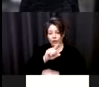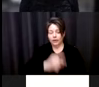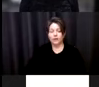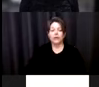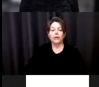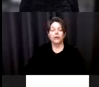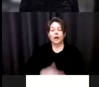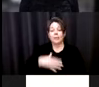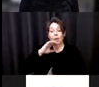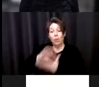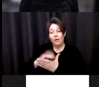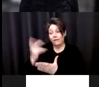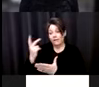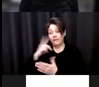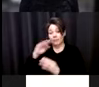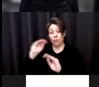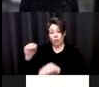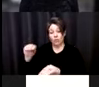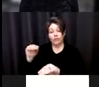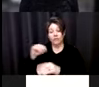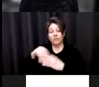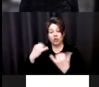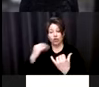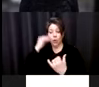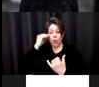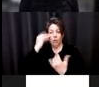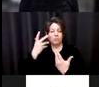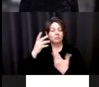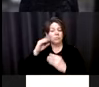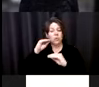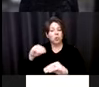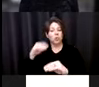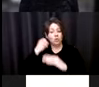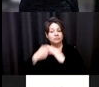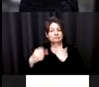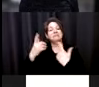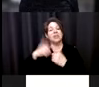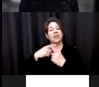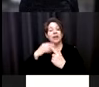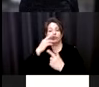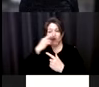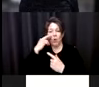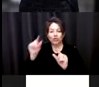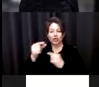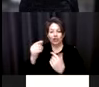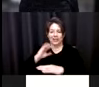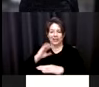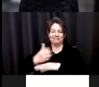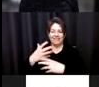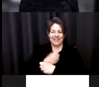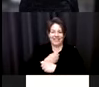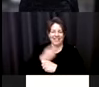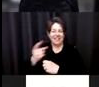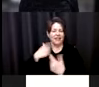When my wife and I moved into our current home, we inherited a rose garden. I was always taking pictures of the roses in their life